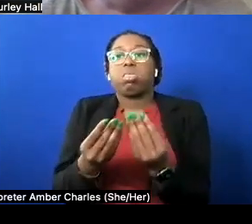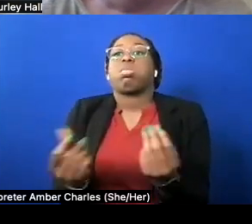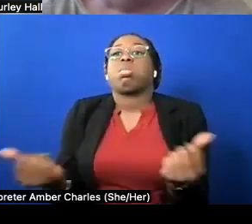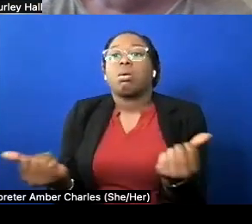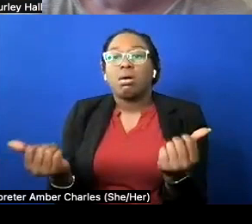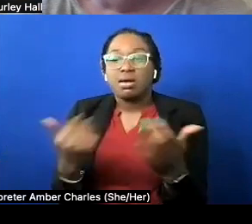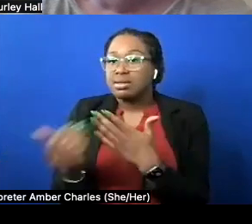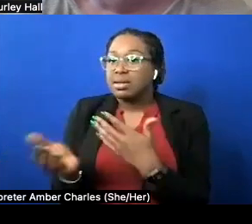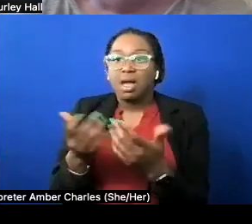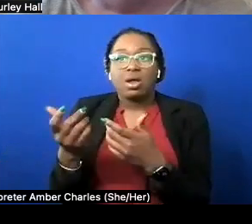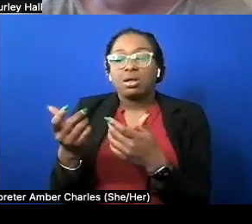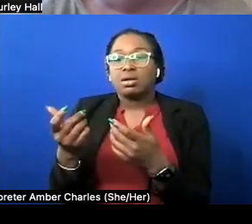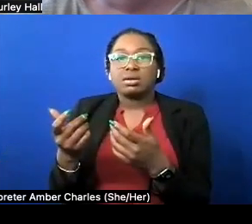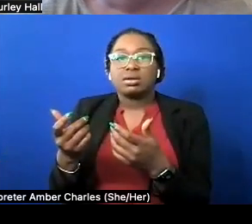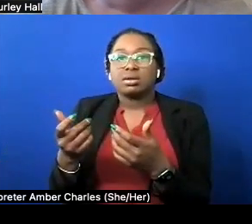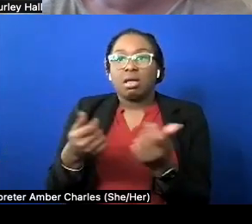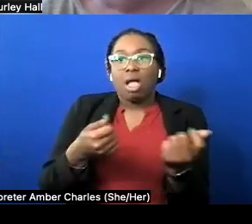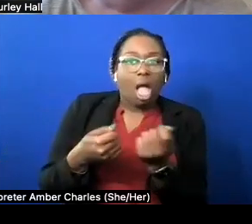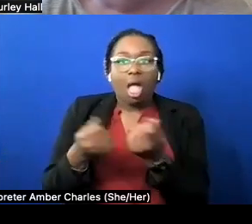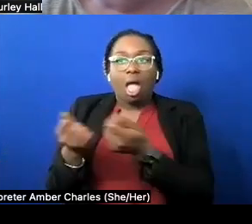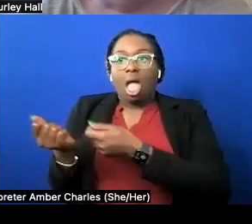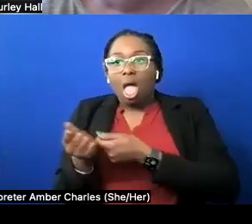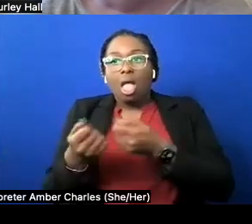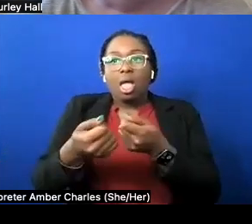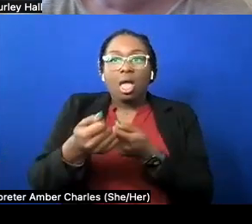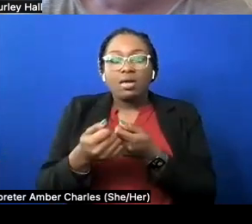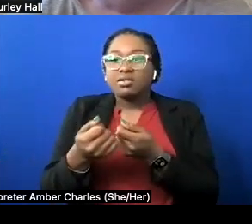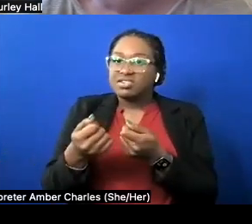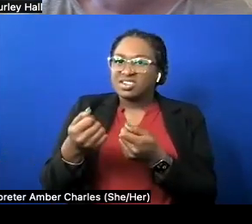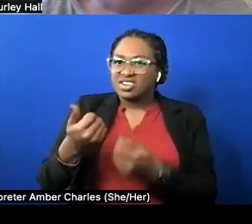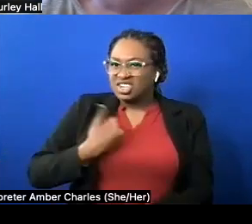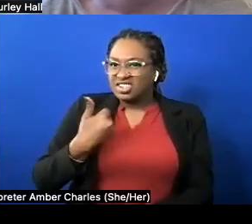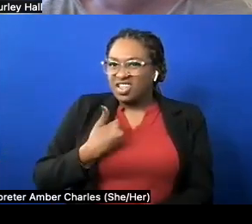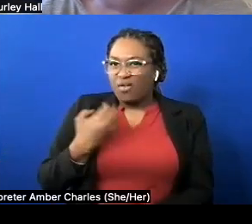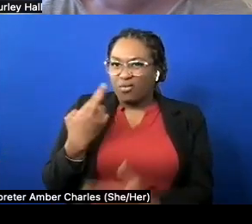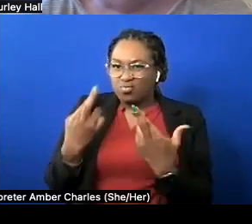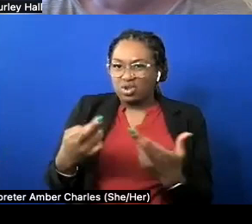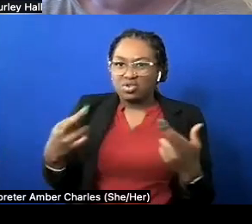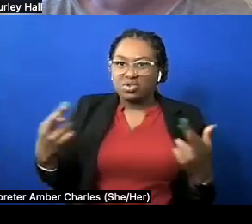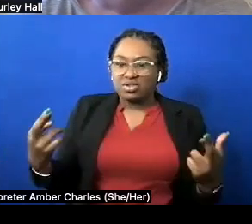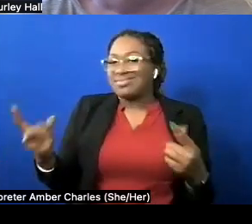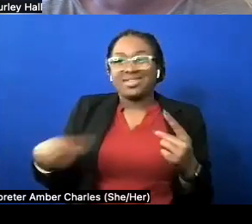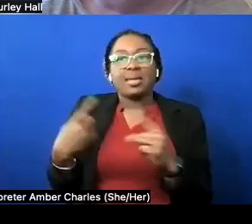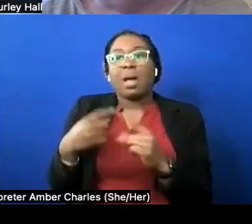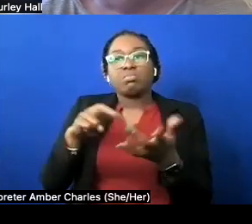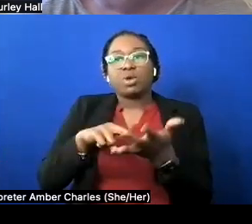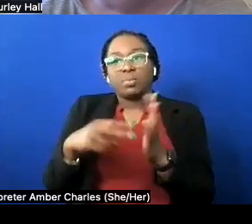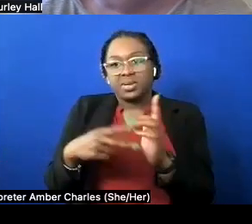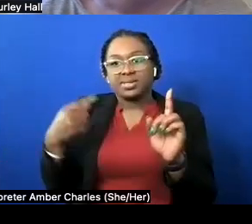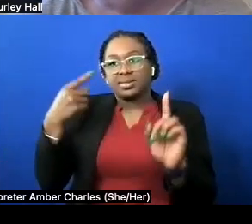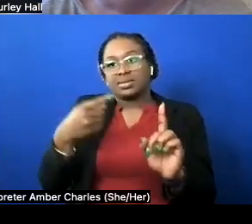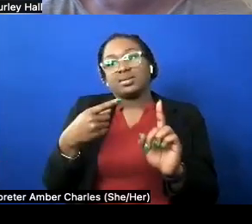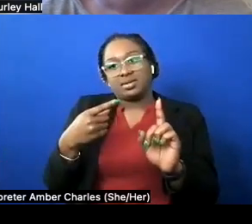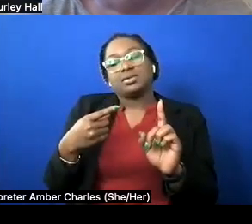the pull on your internal fortitude and resources, because it is about purpose. It is